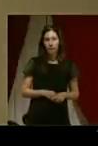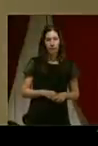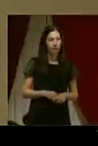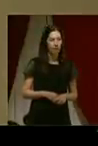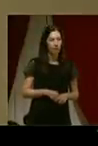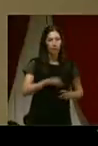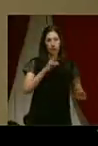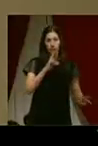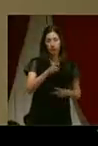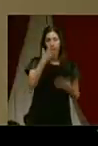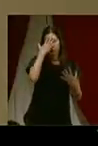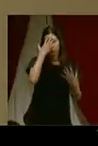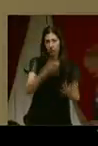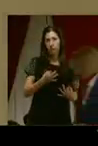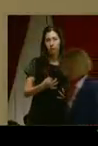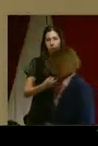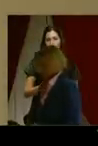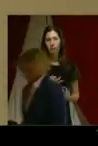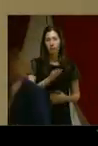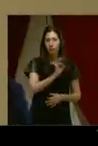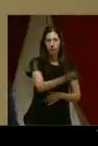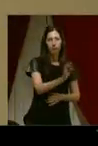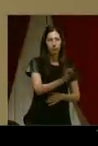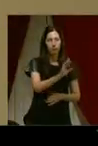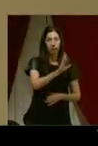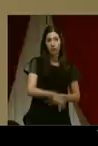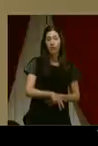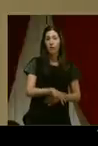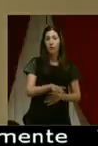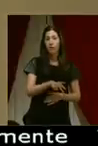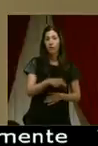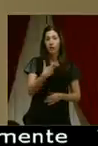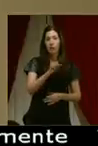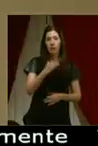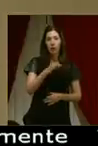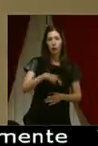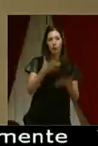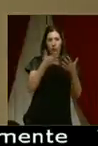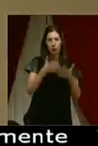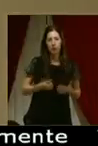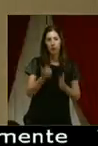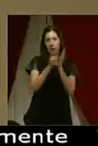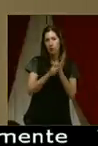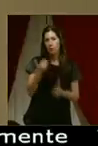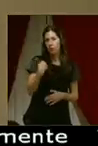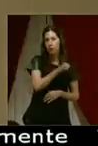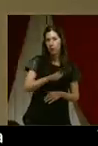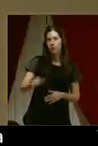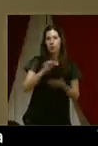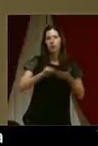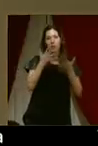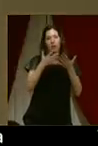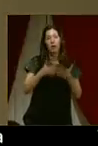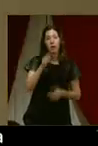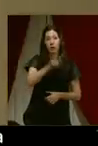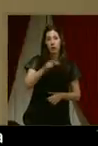field. I think you hit the nail on the head. Last week I was reading an article,